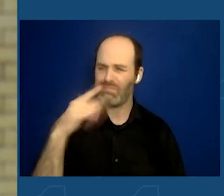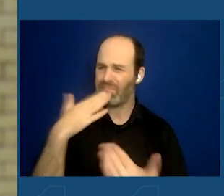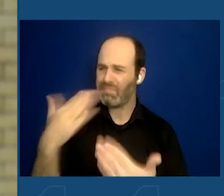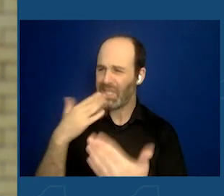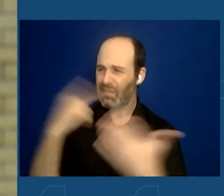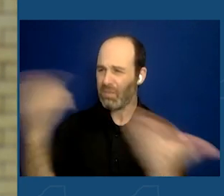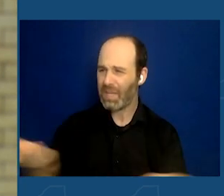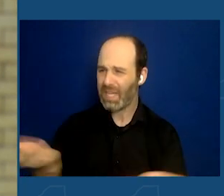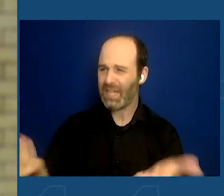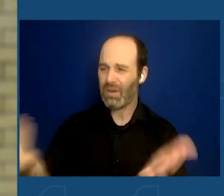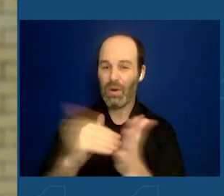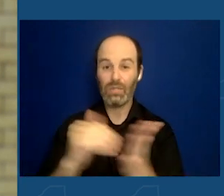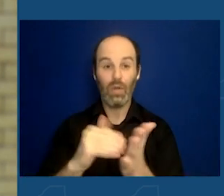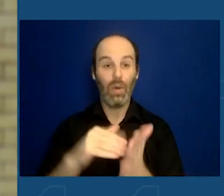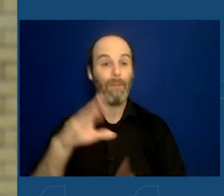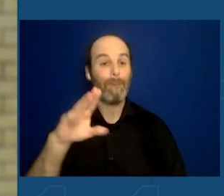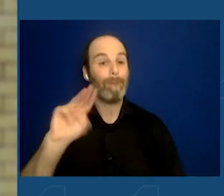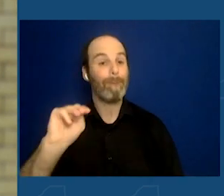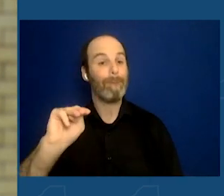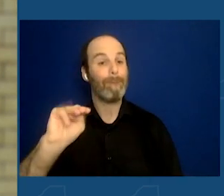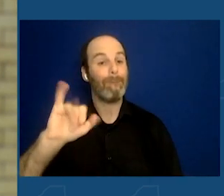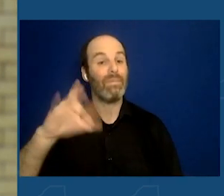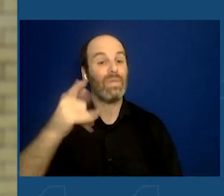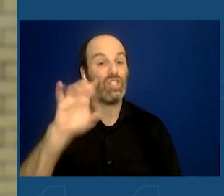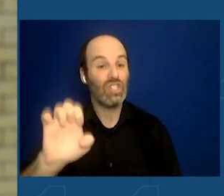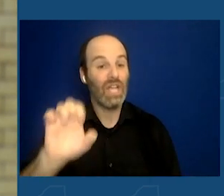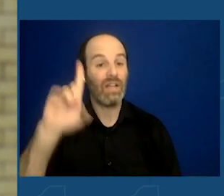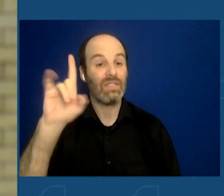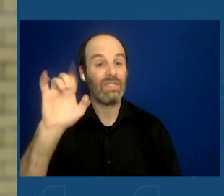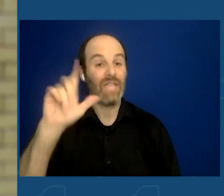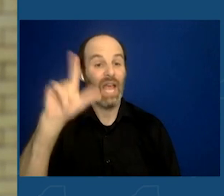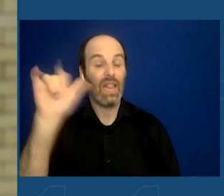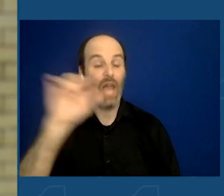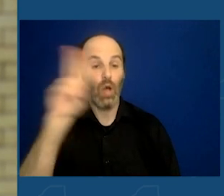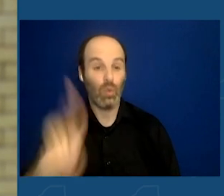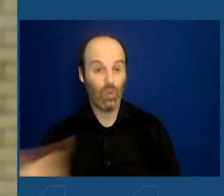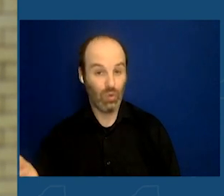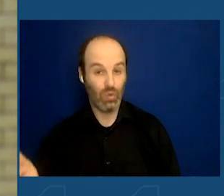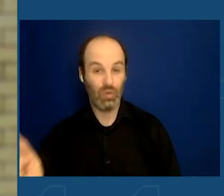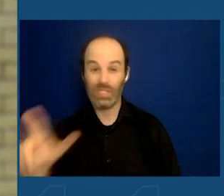Michelle De La Uz, the Executive Director of the Fifth Avenue Committee. Michelle, thank you for being here.